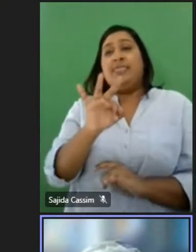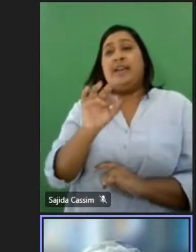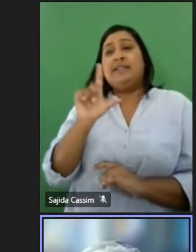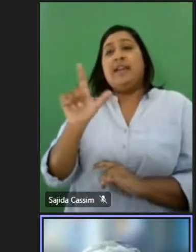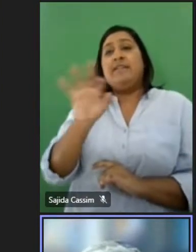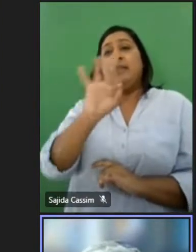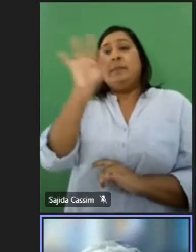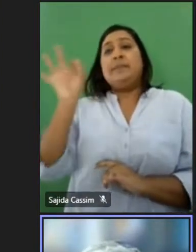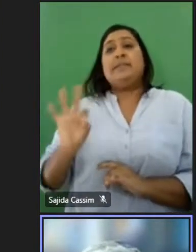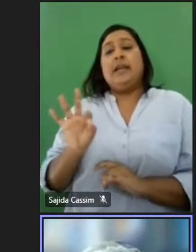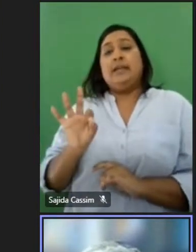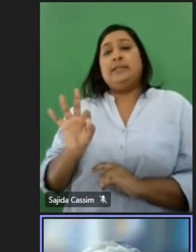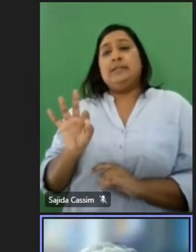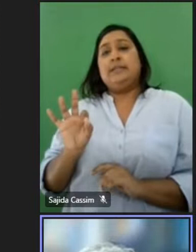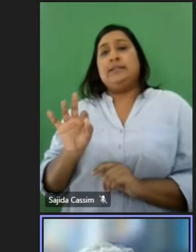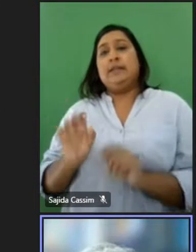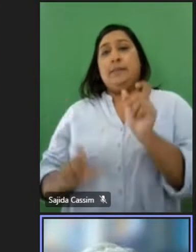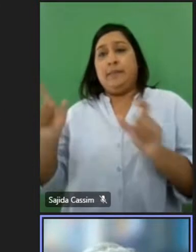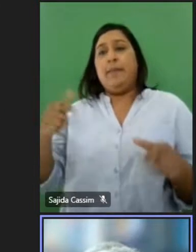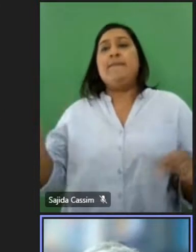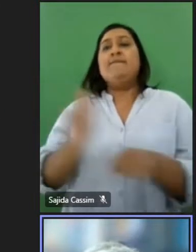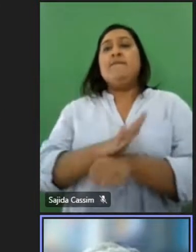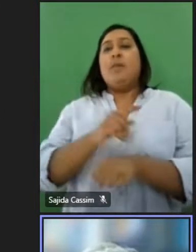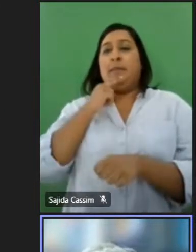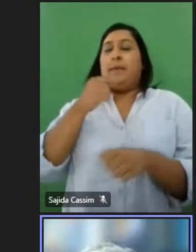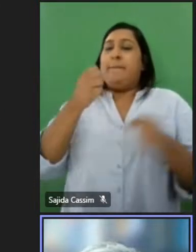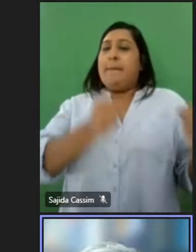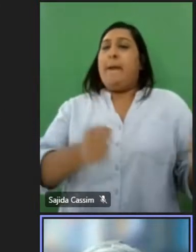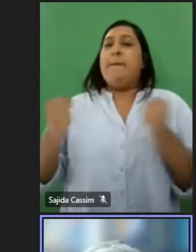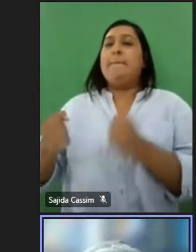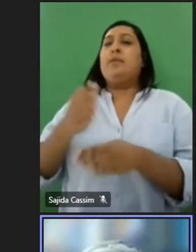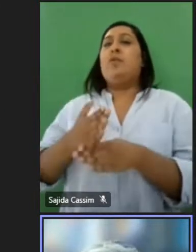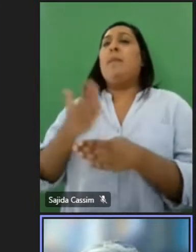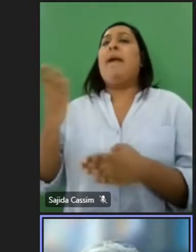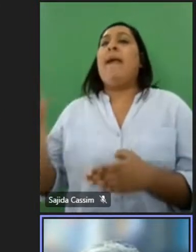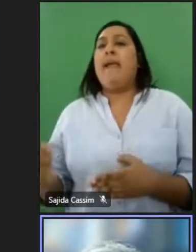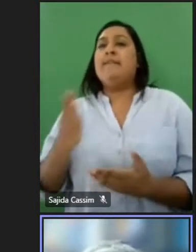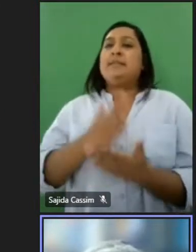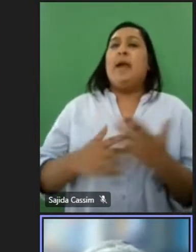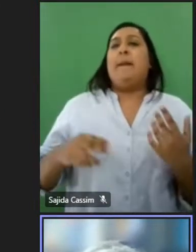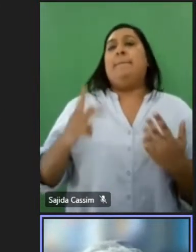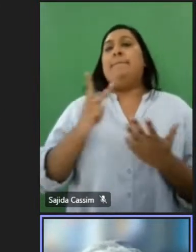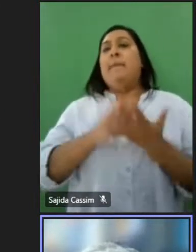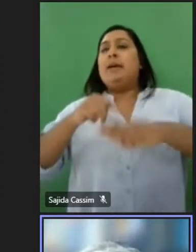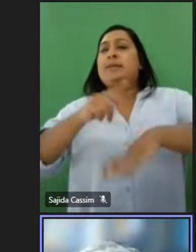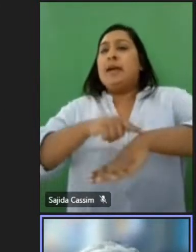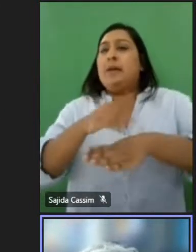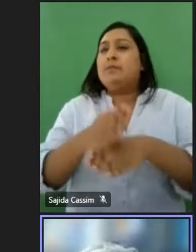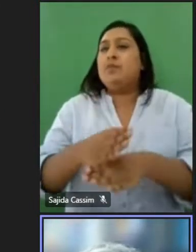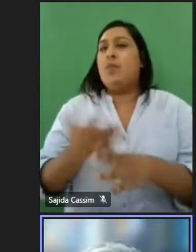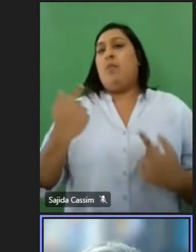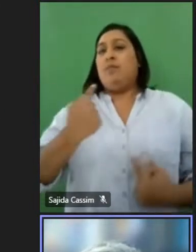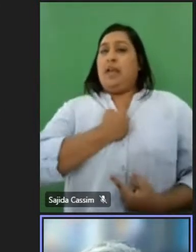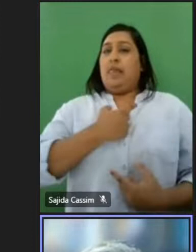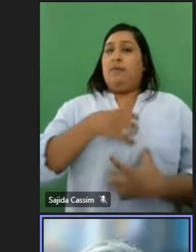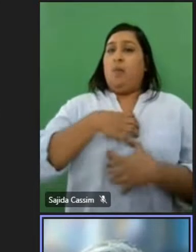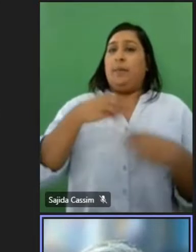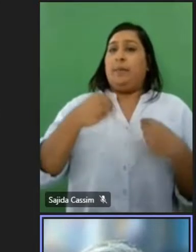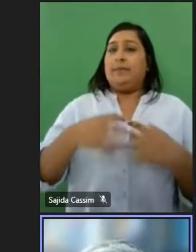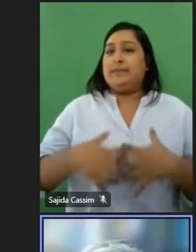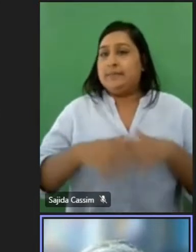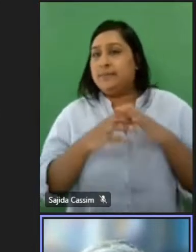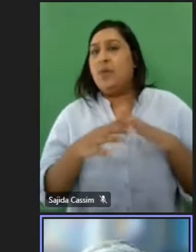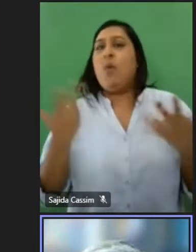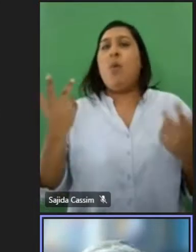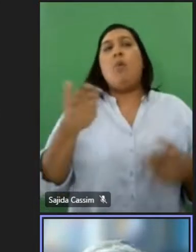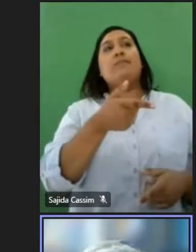were employed full-time, part-time, self-employed, or had casual employment. So that